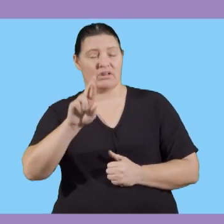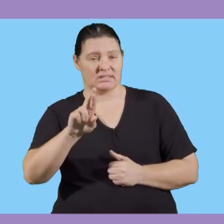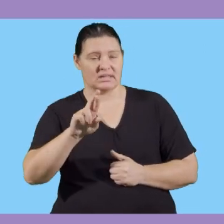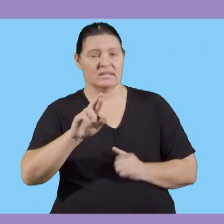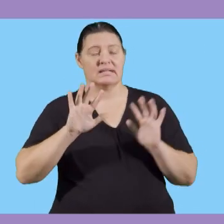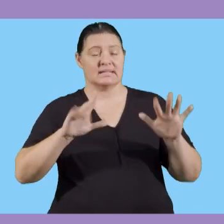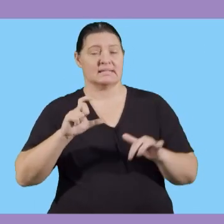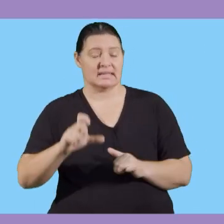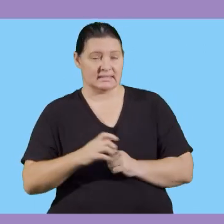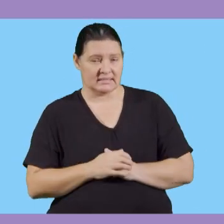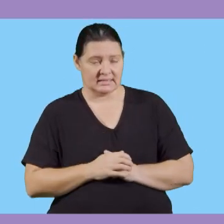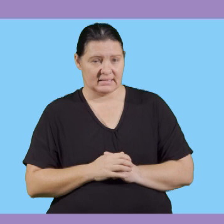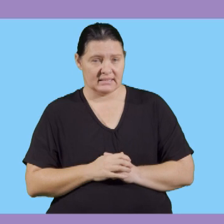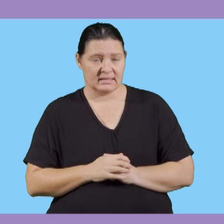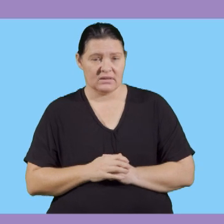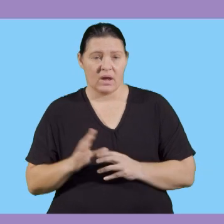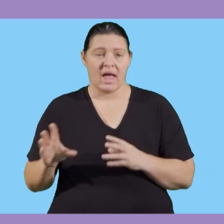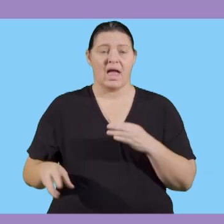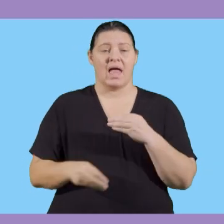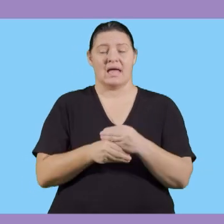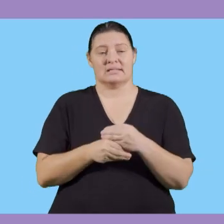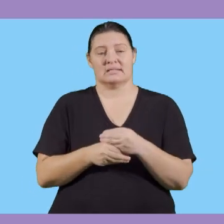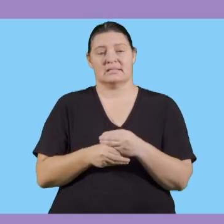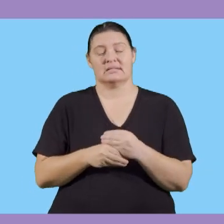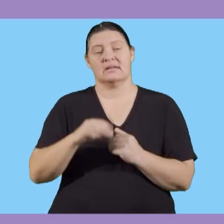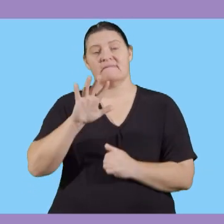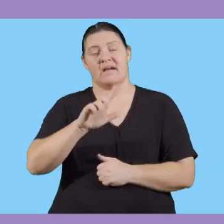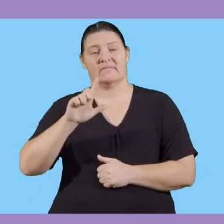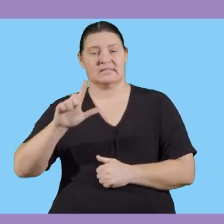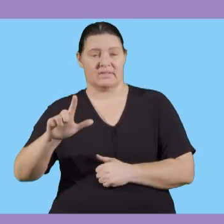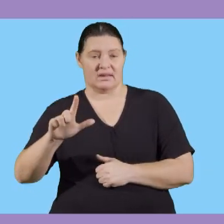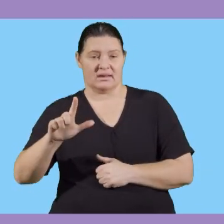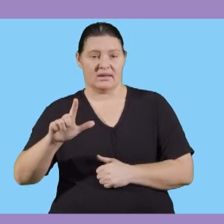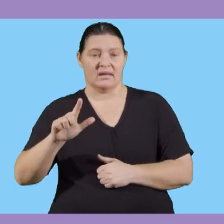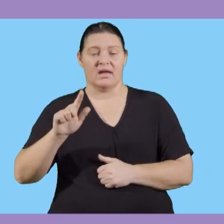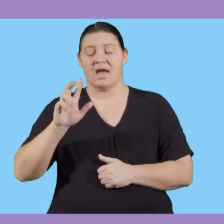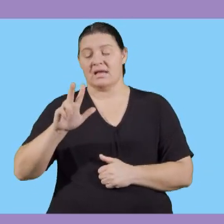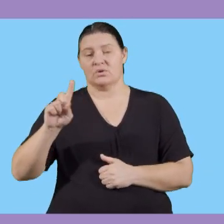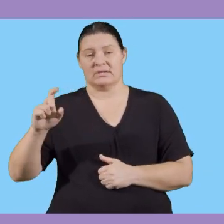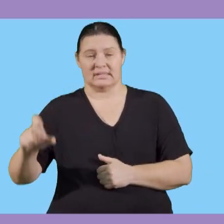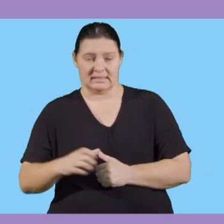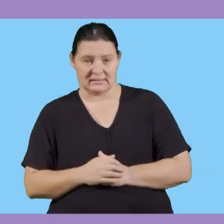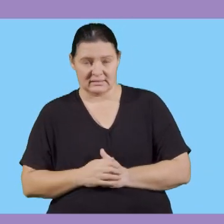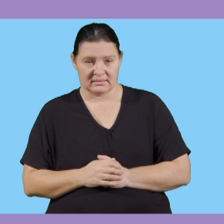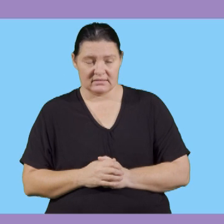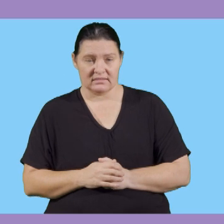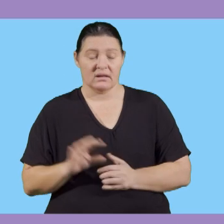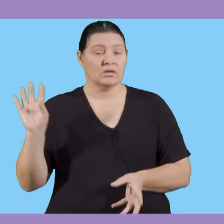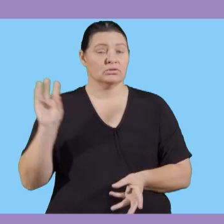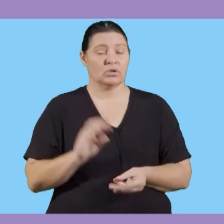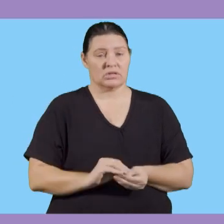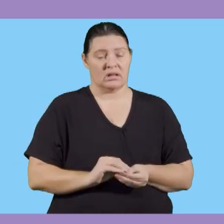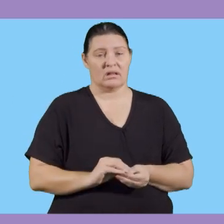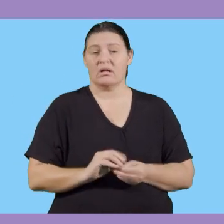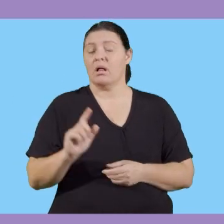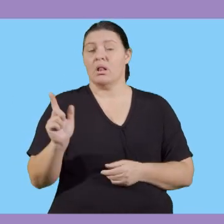10 cents, and we are going to add the 57 rands and 81 cents. In total, Louis